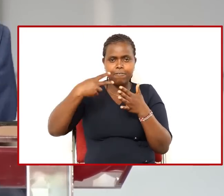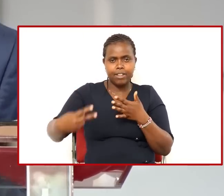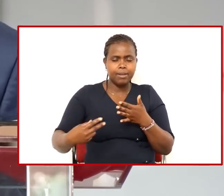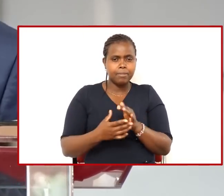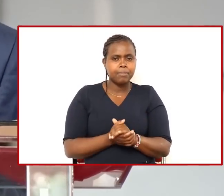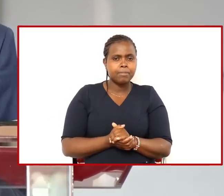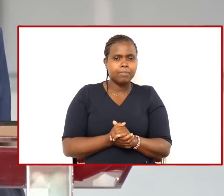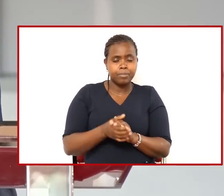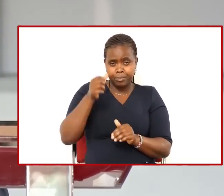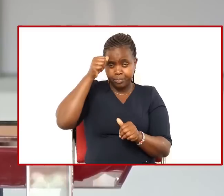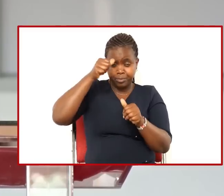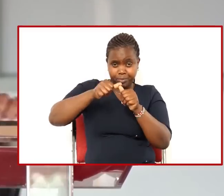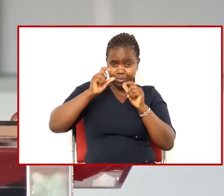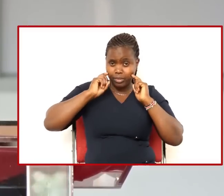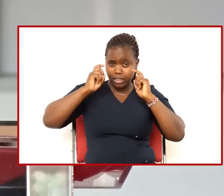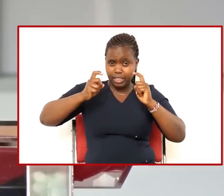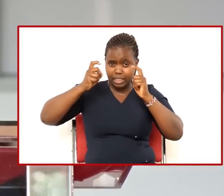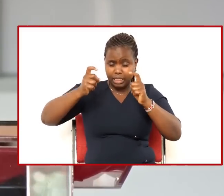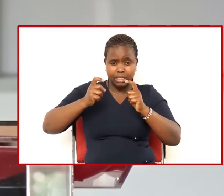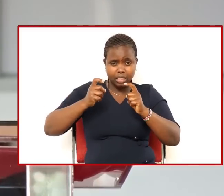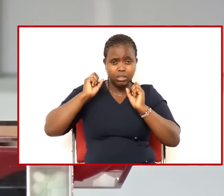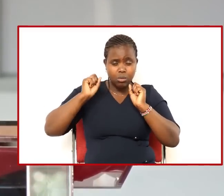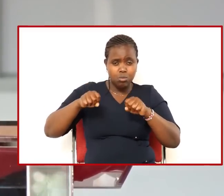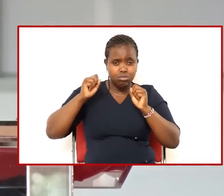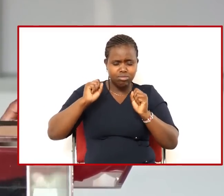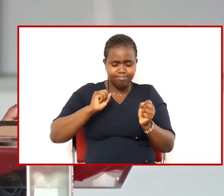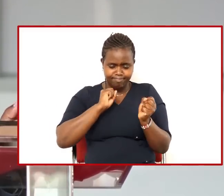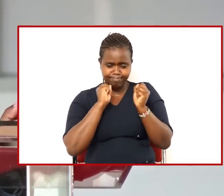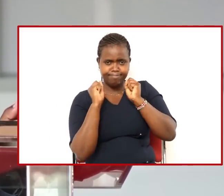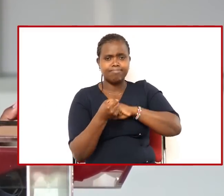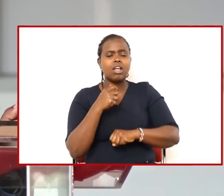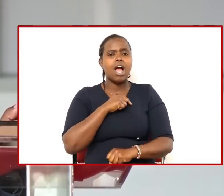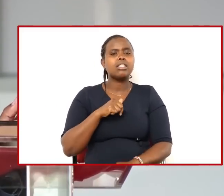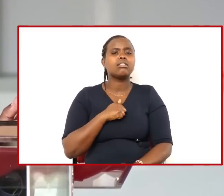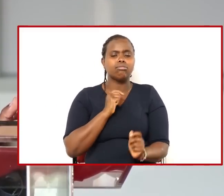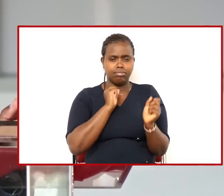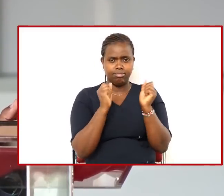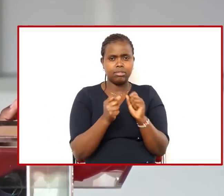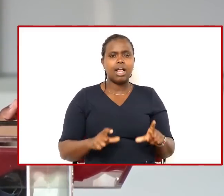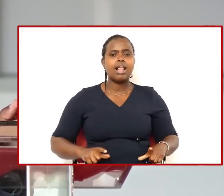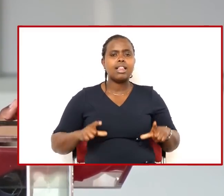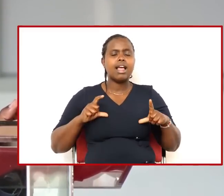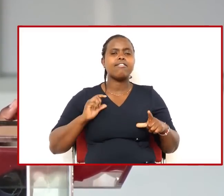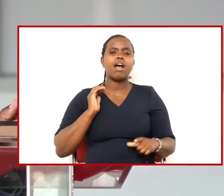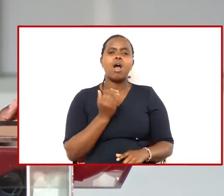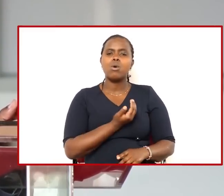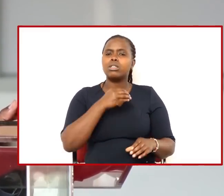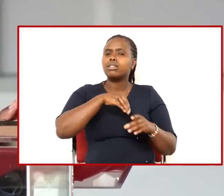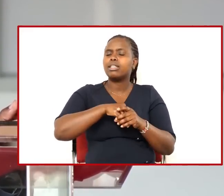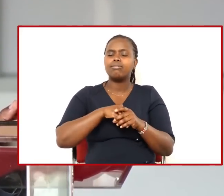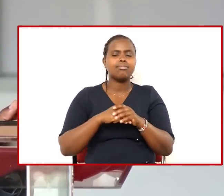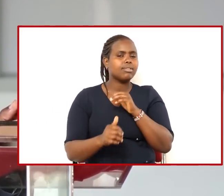failure. You remember, sin can transform us, can transform our life to a terrible